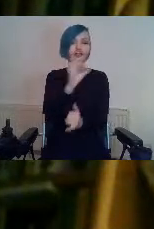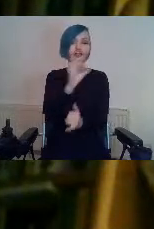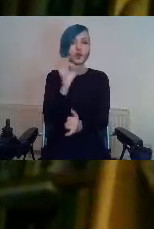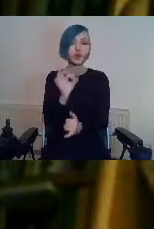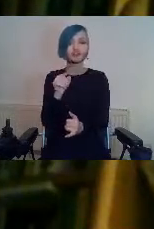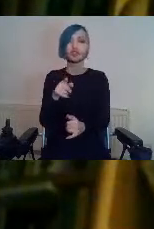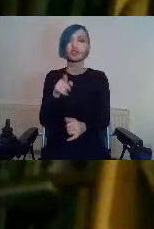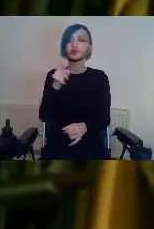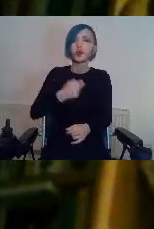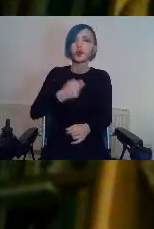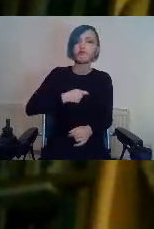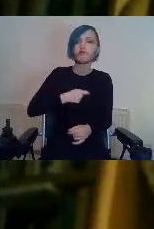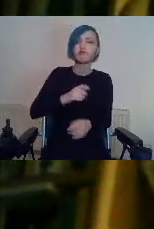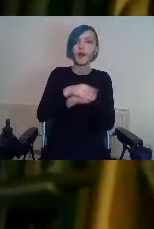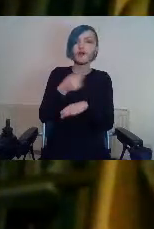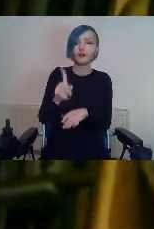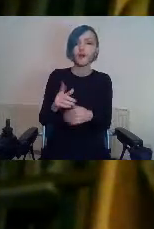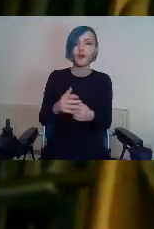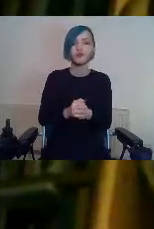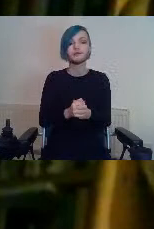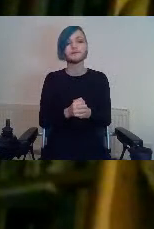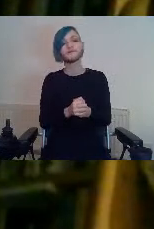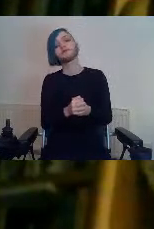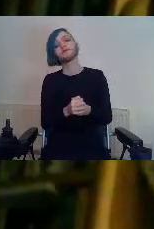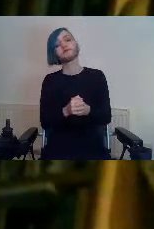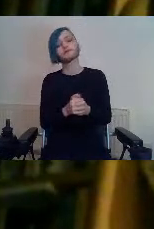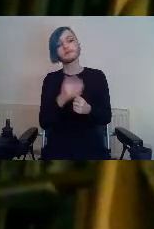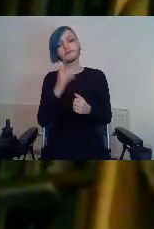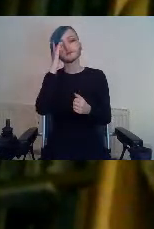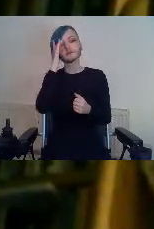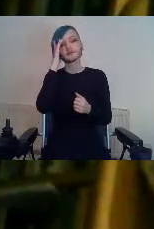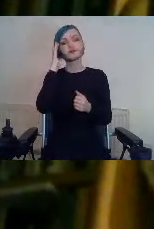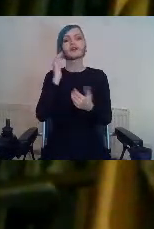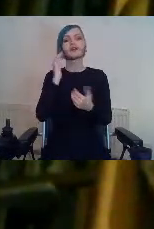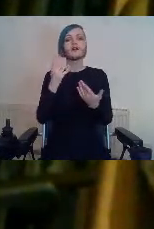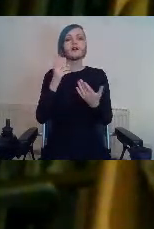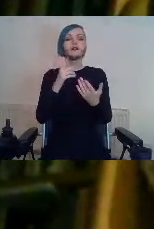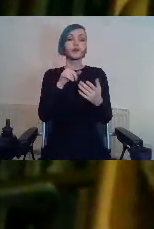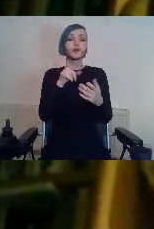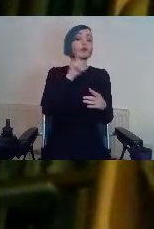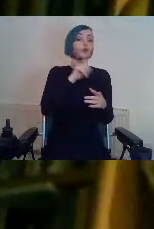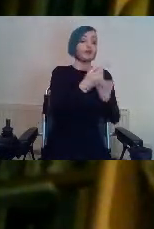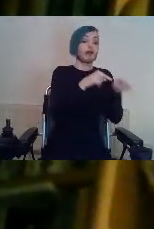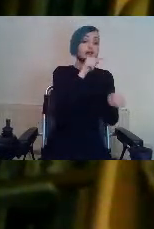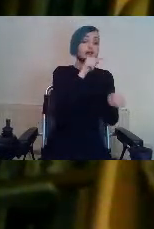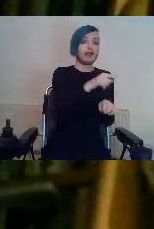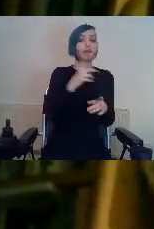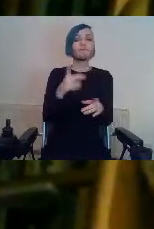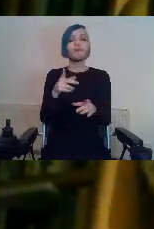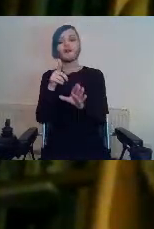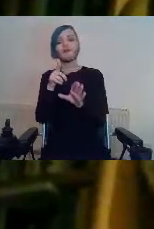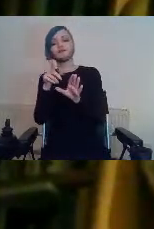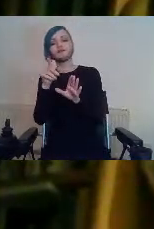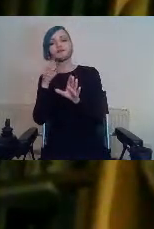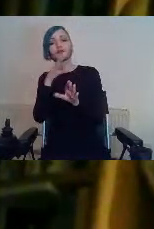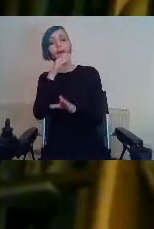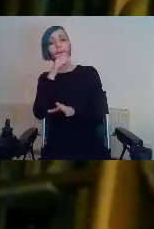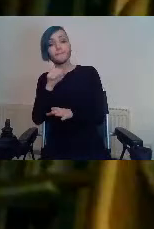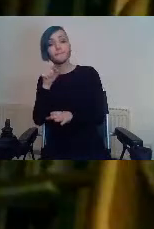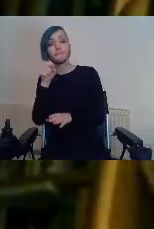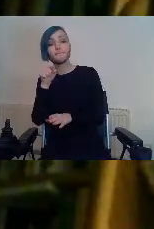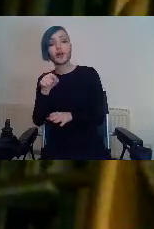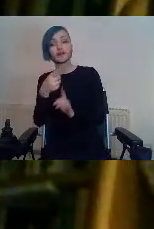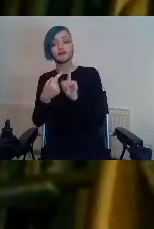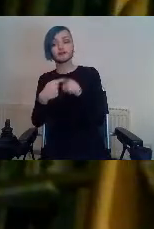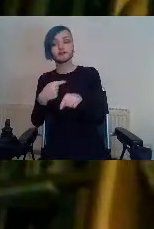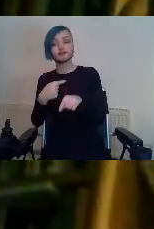of. While young Polish men were mostly afraid of LGBT plus